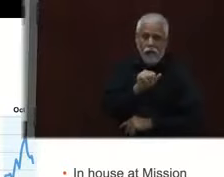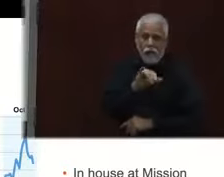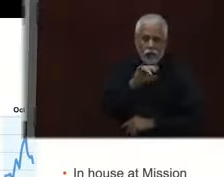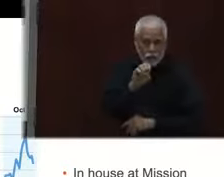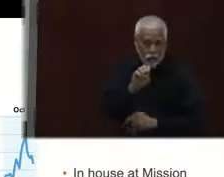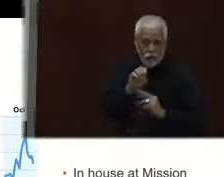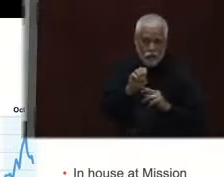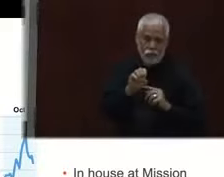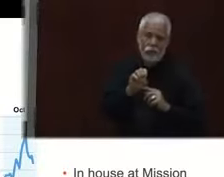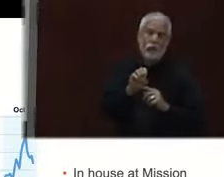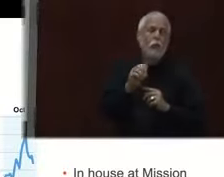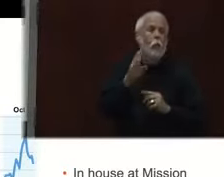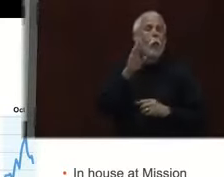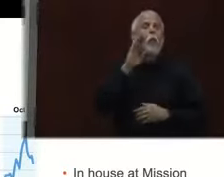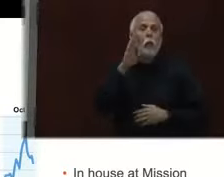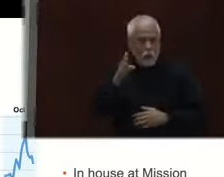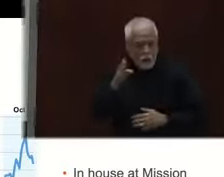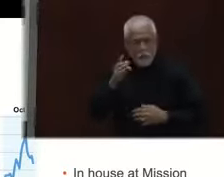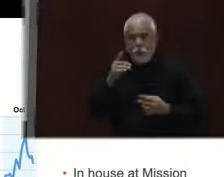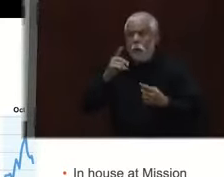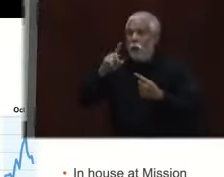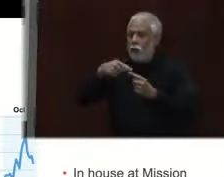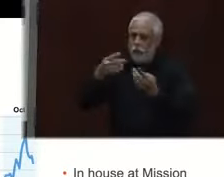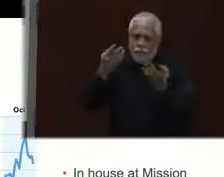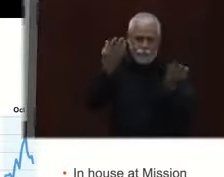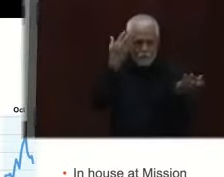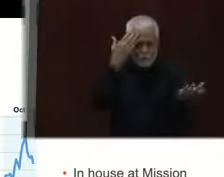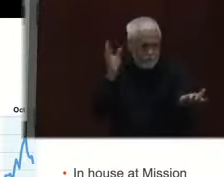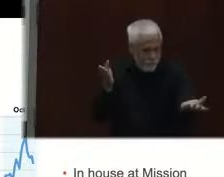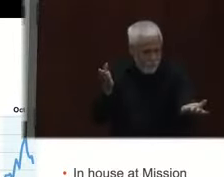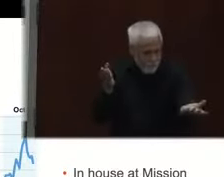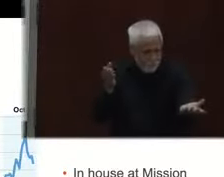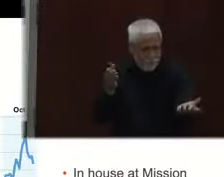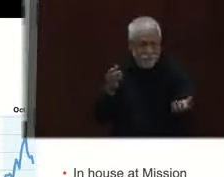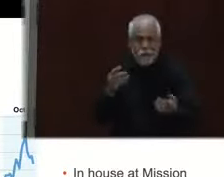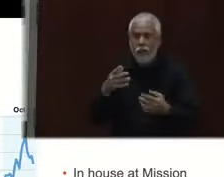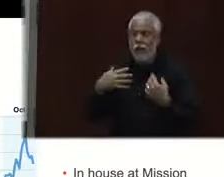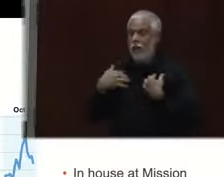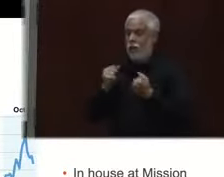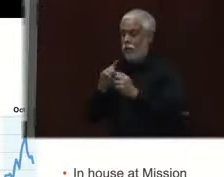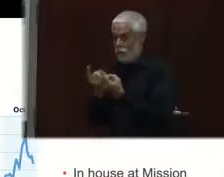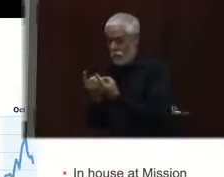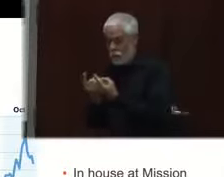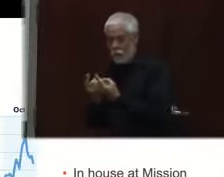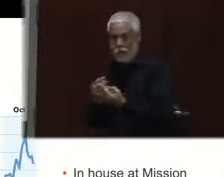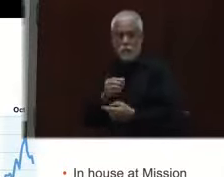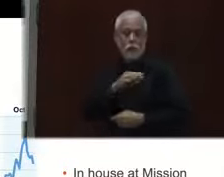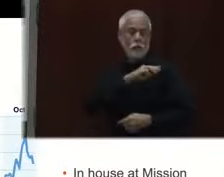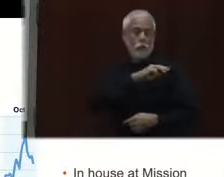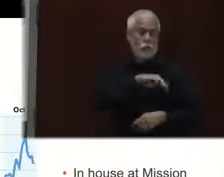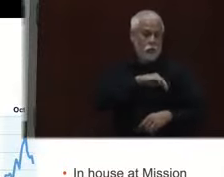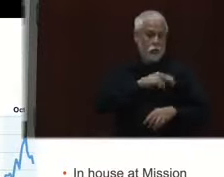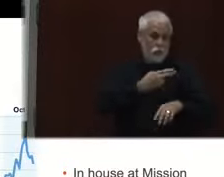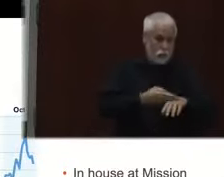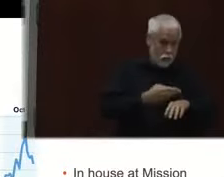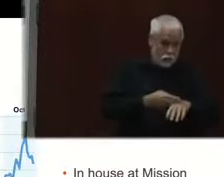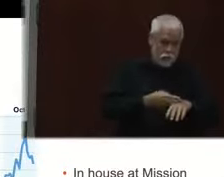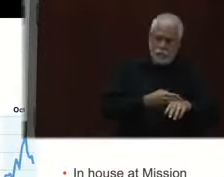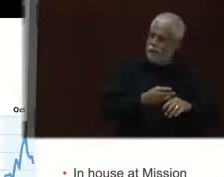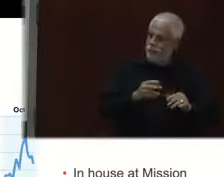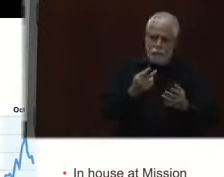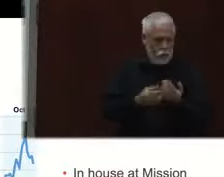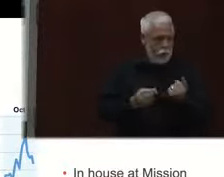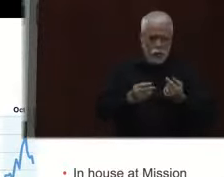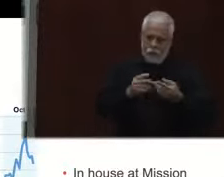The vaccine will come. We just don't know when it will come. Both the health department and Mission Health System are in the process